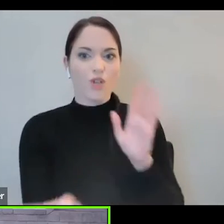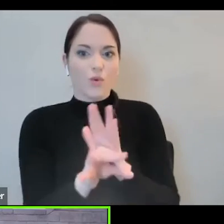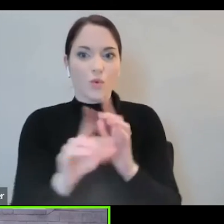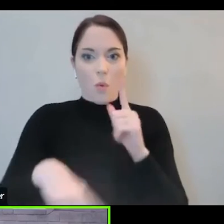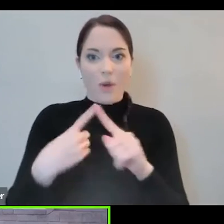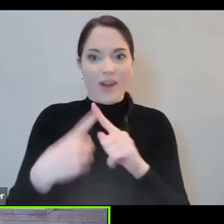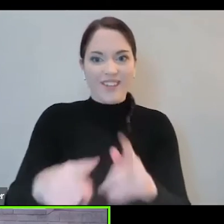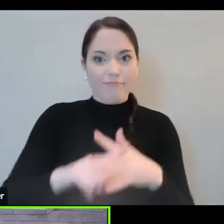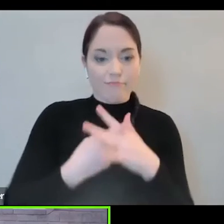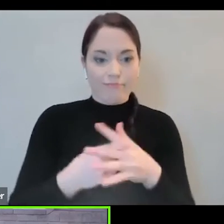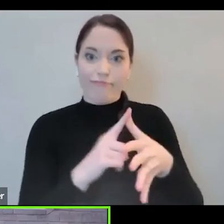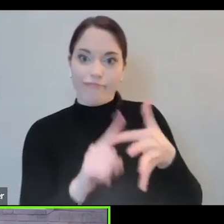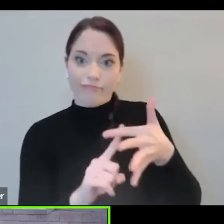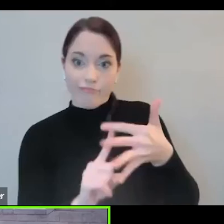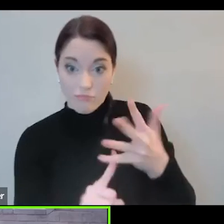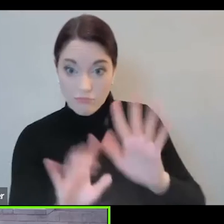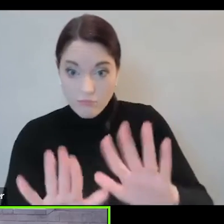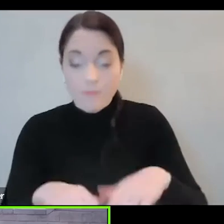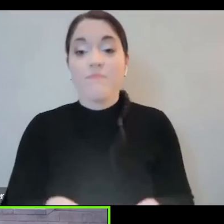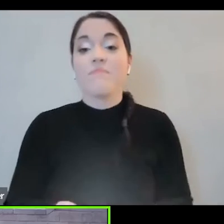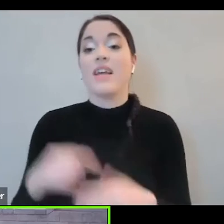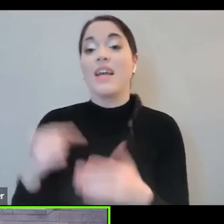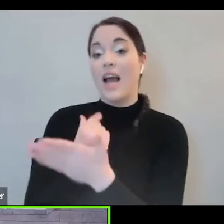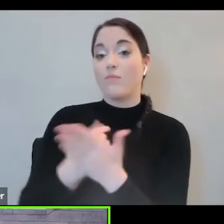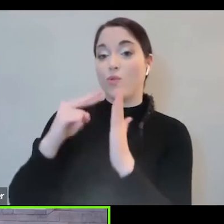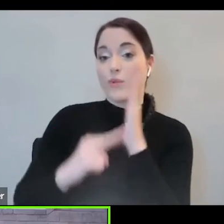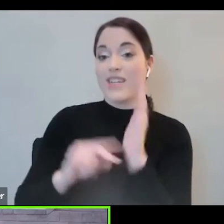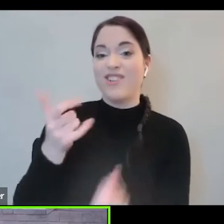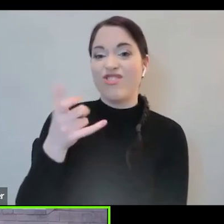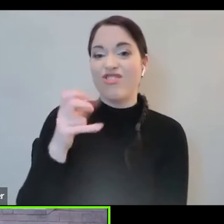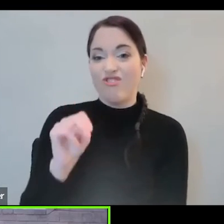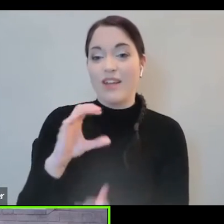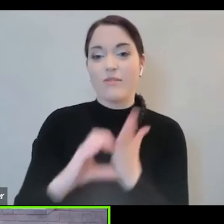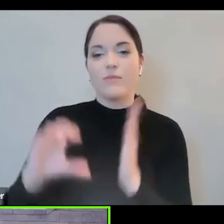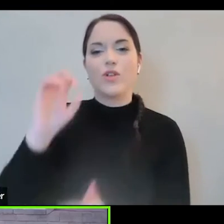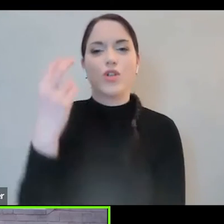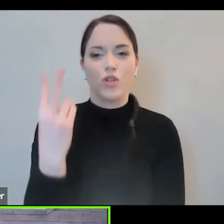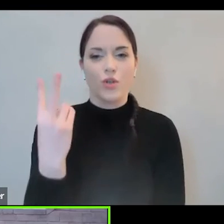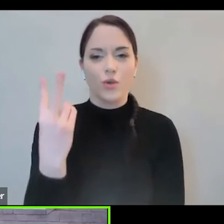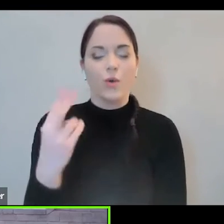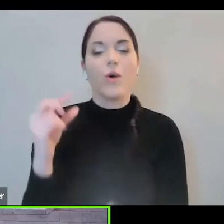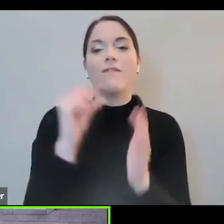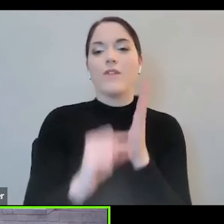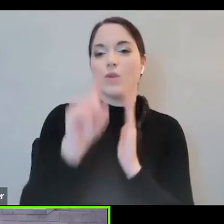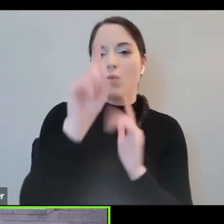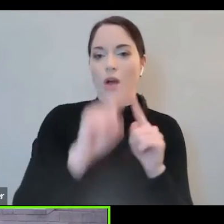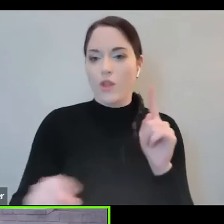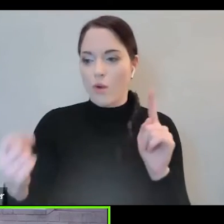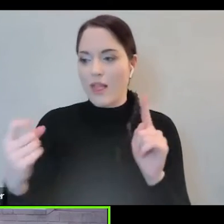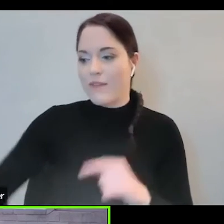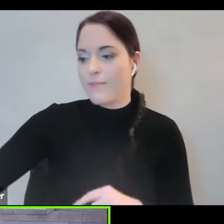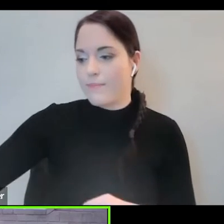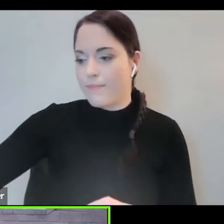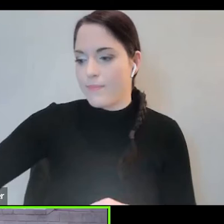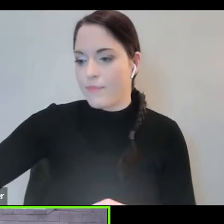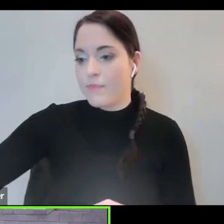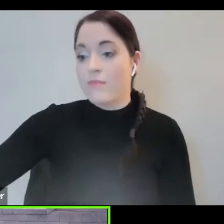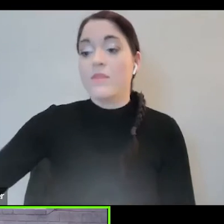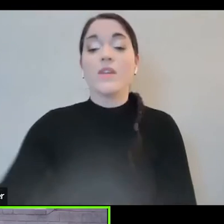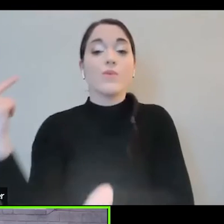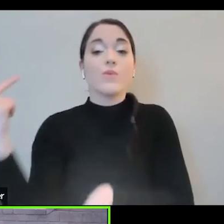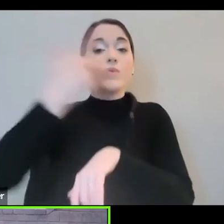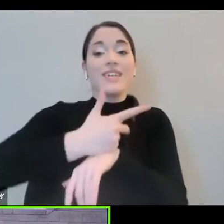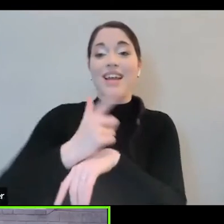Our gospel reading is from John 2, 1 through 11. 3 days later, there was a wedding